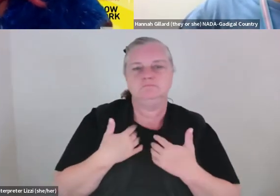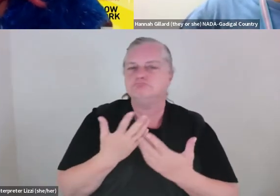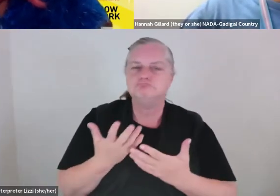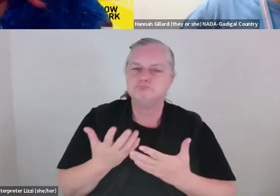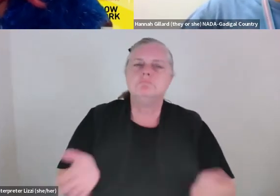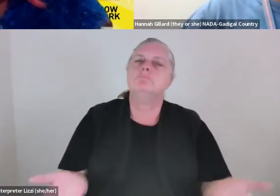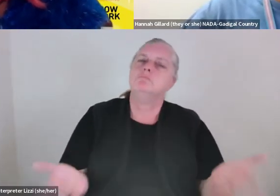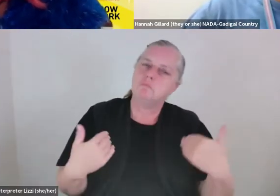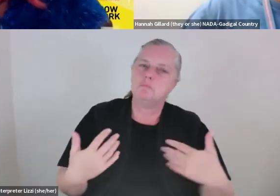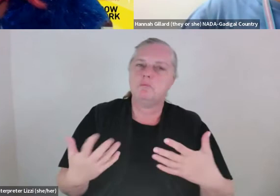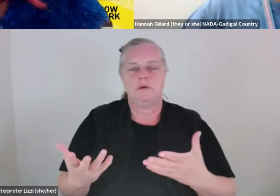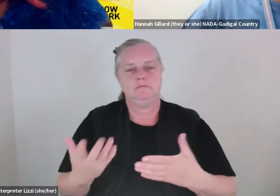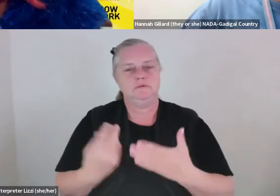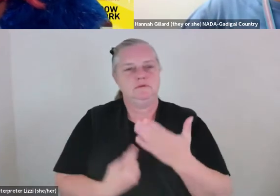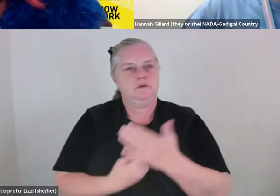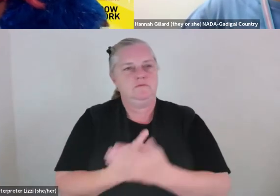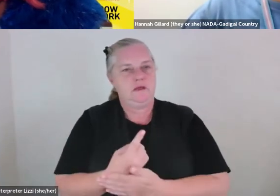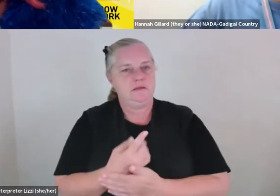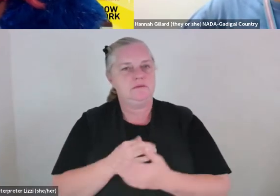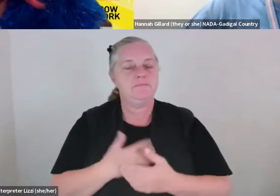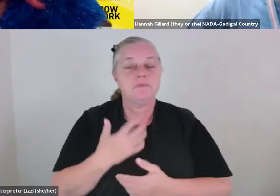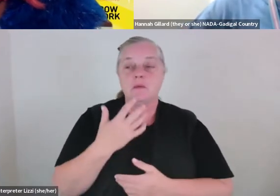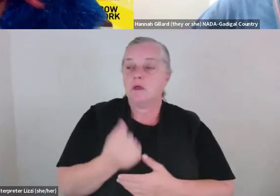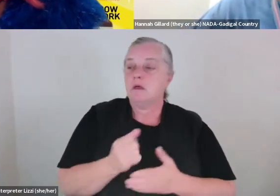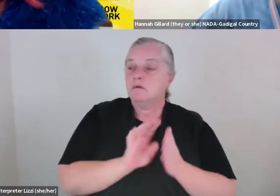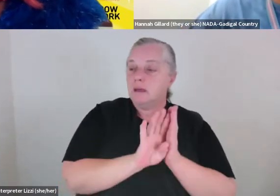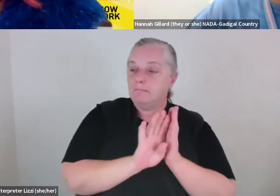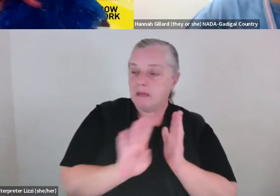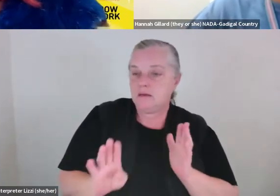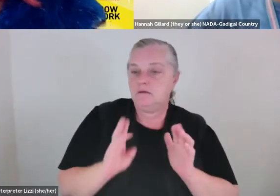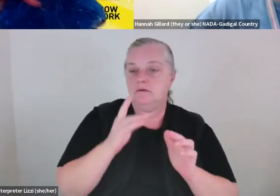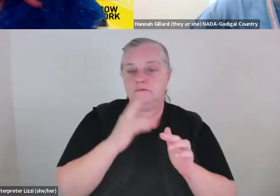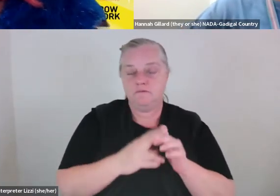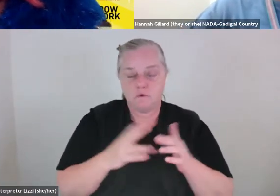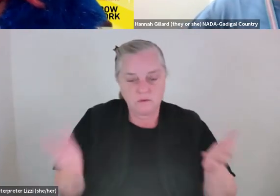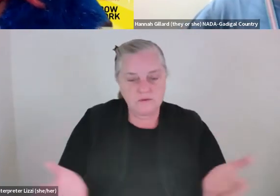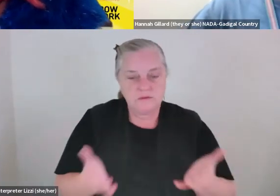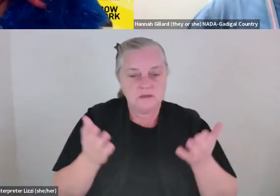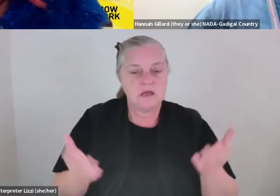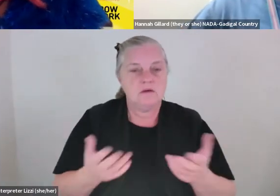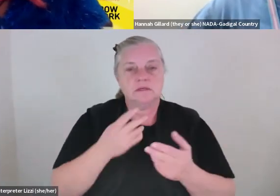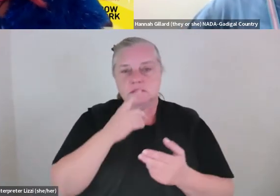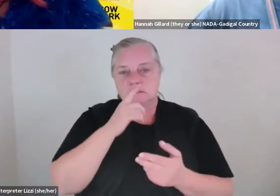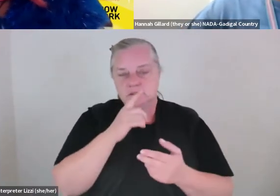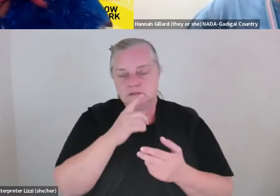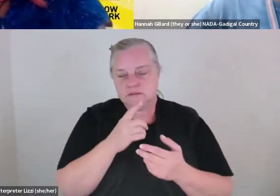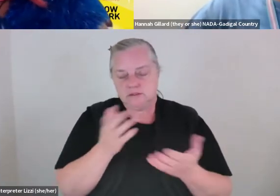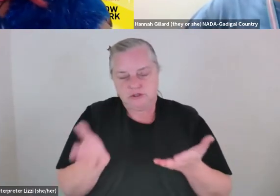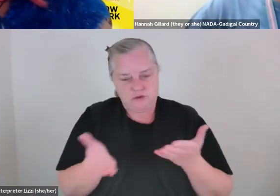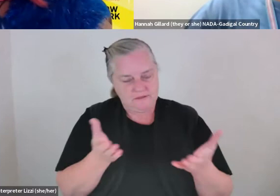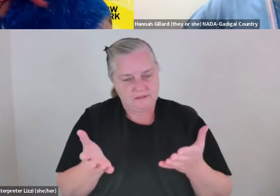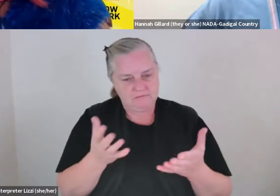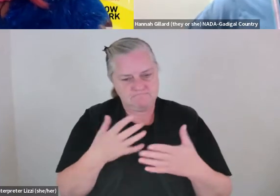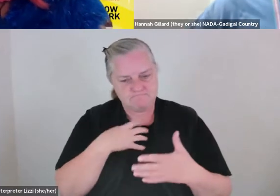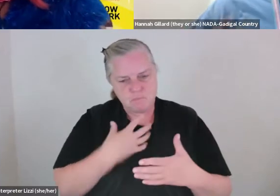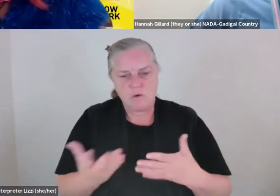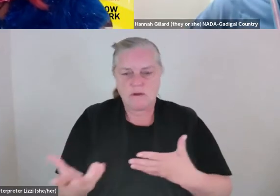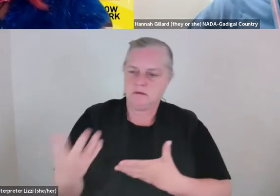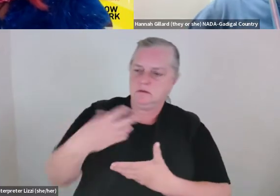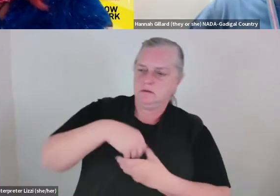panel on promoting inclusivity in AOD spaces for women with trans experiences, just to provide support around that